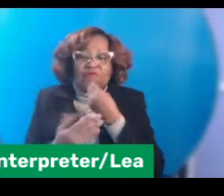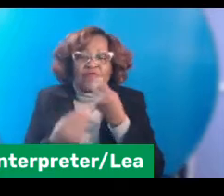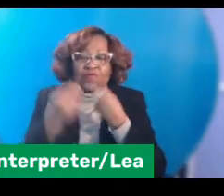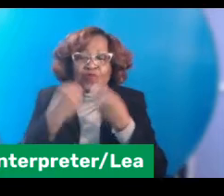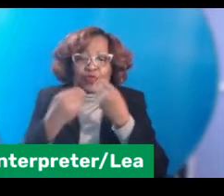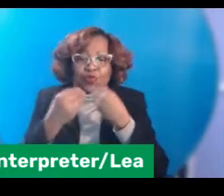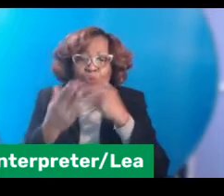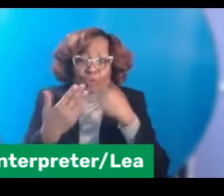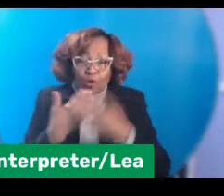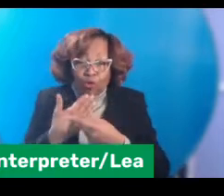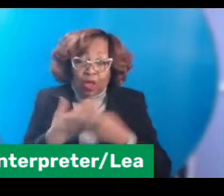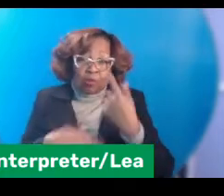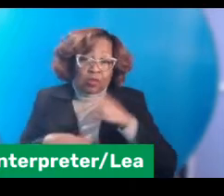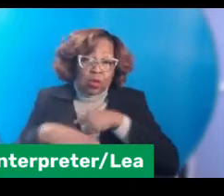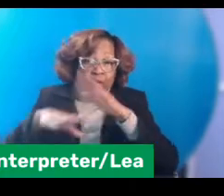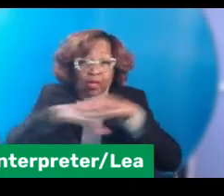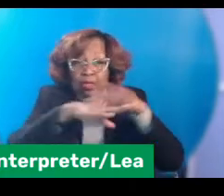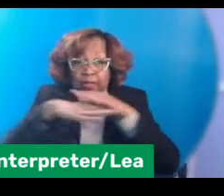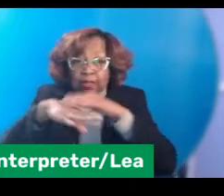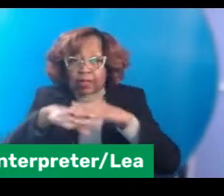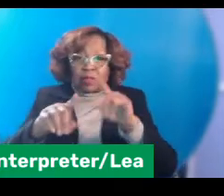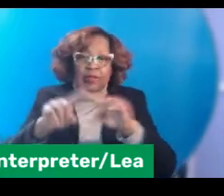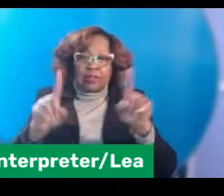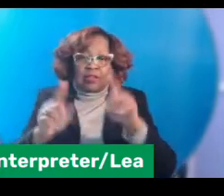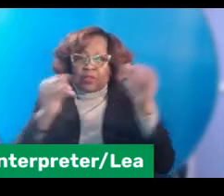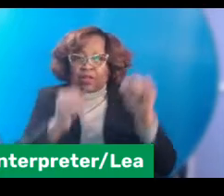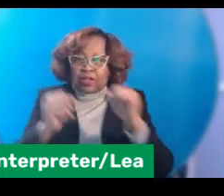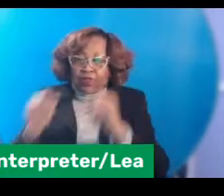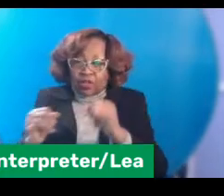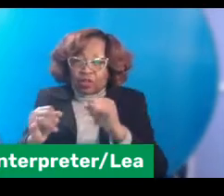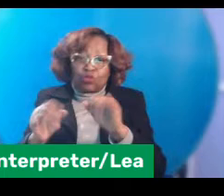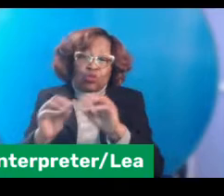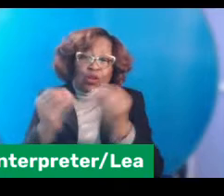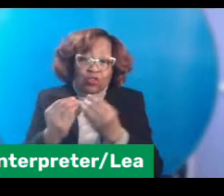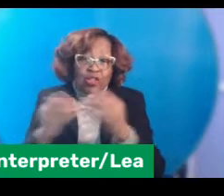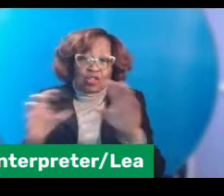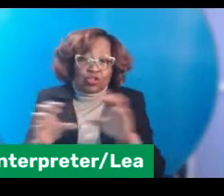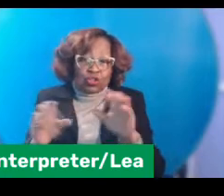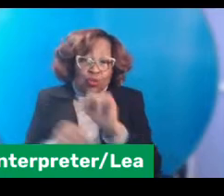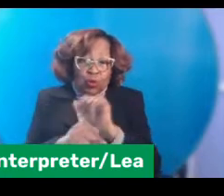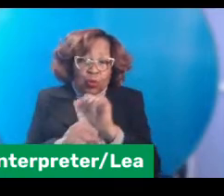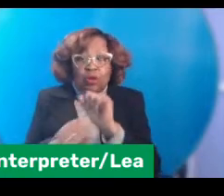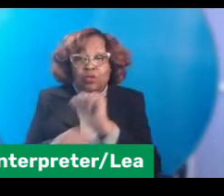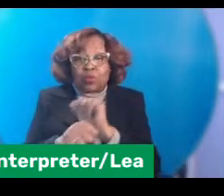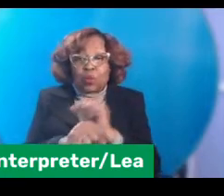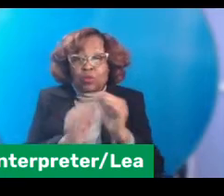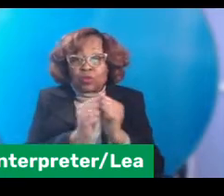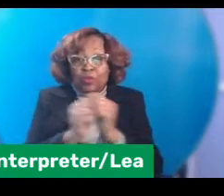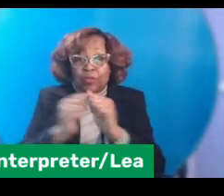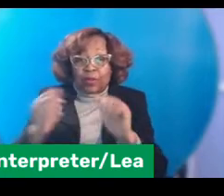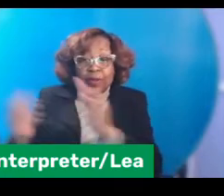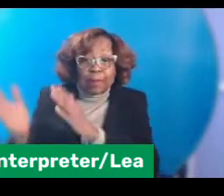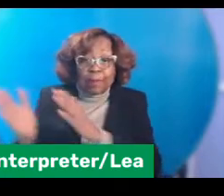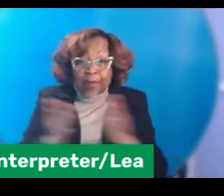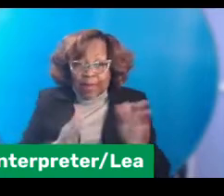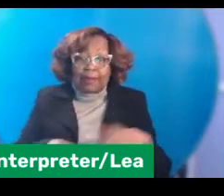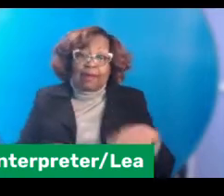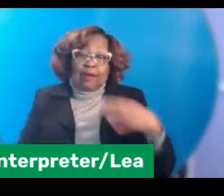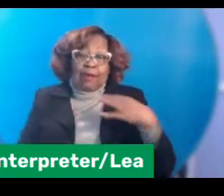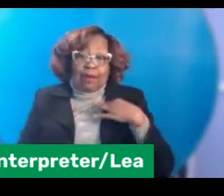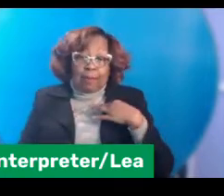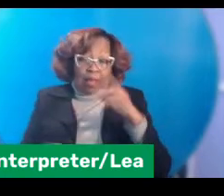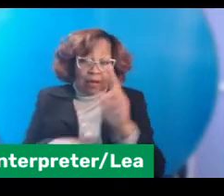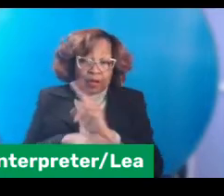different individuals and organizations that were doing work in this area to work together in planning, applying for and using these funds